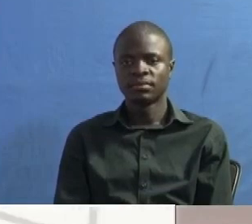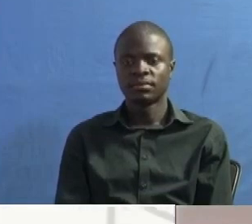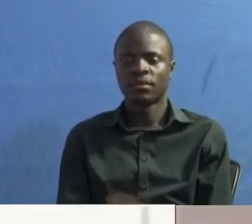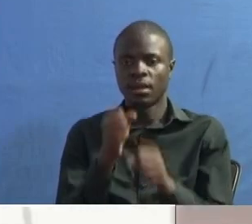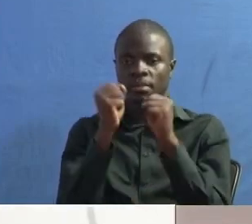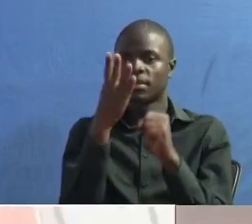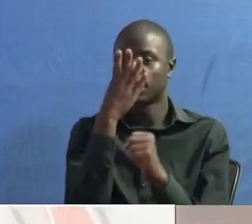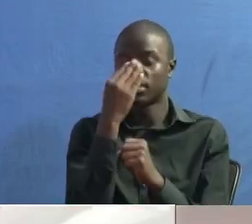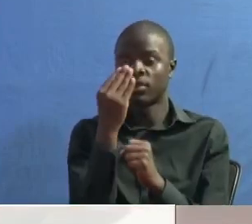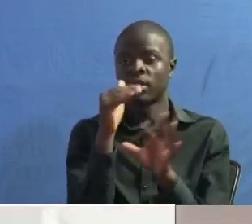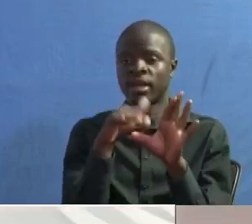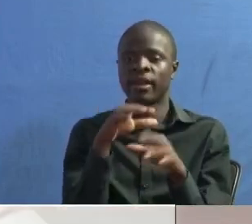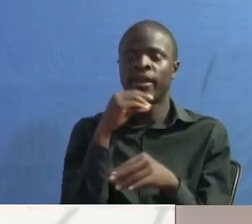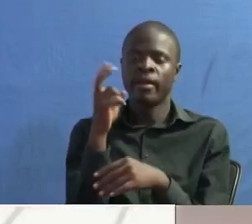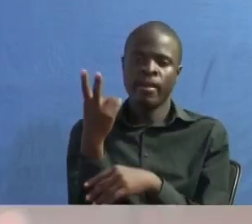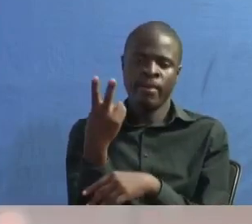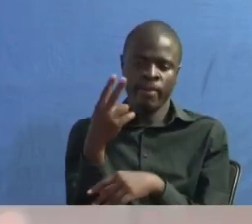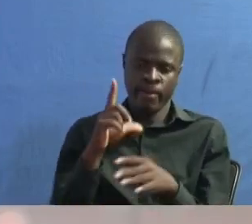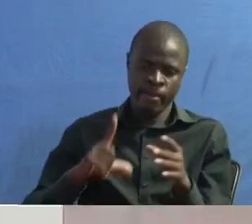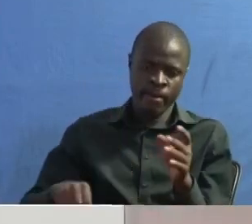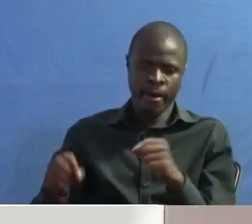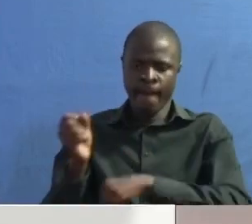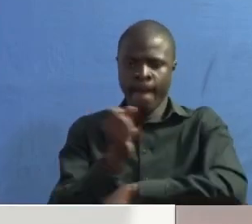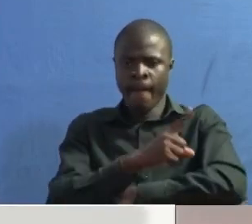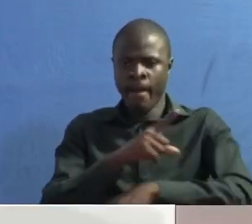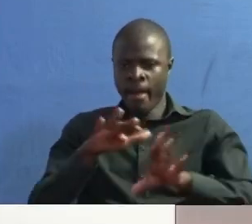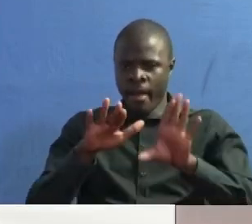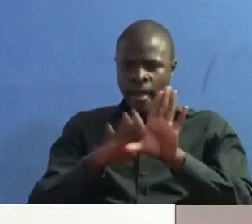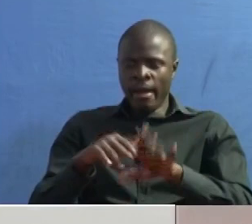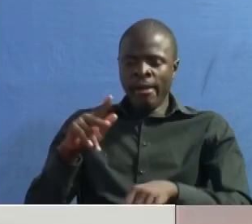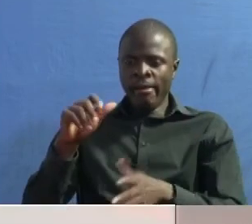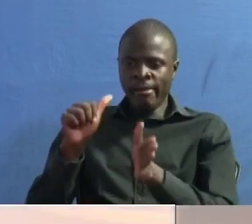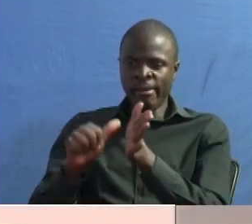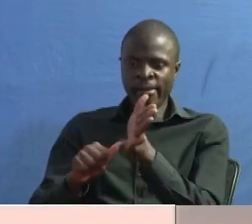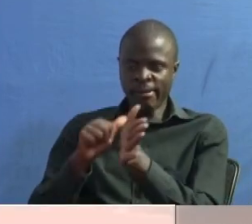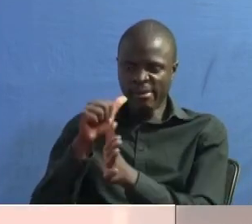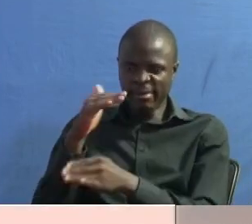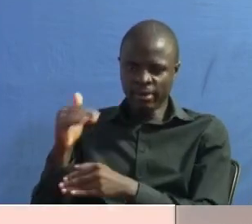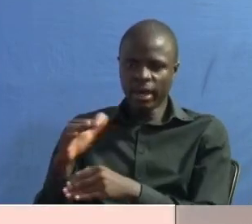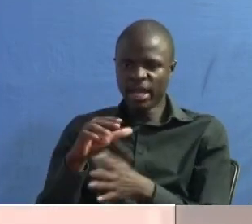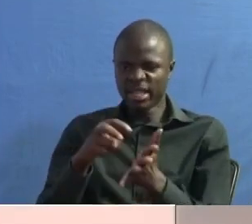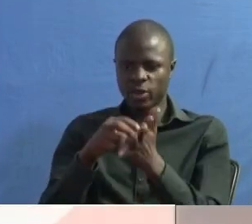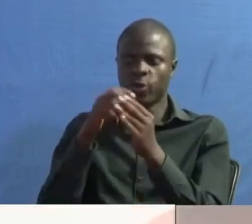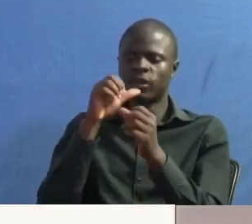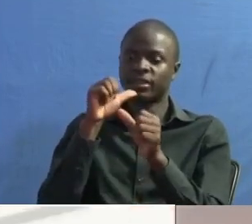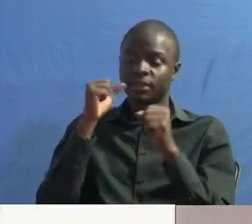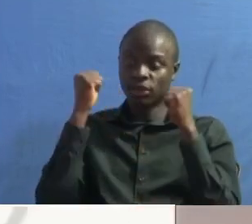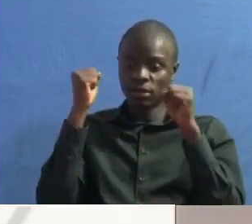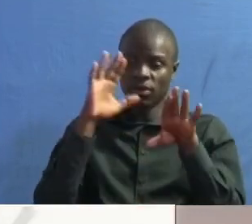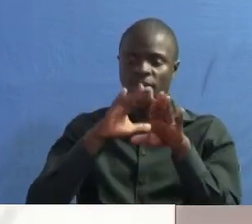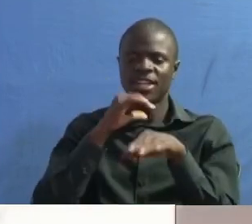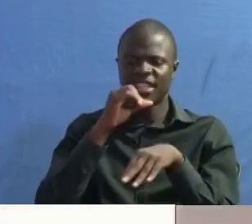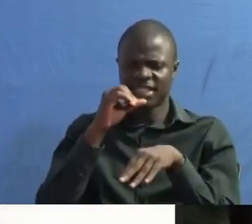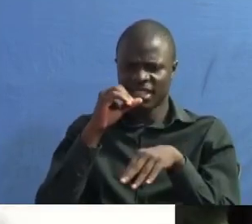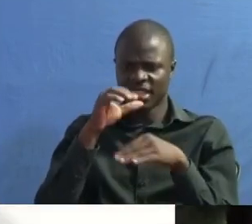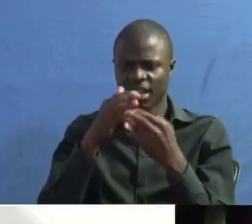And President Ruto, during his second and last day of his tour to Kericho County, stood firm on his ground to protect the forest cover